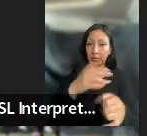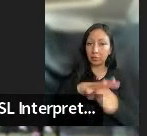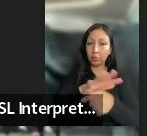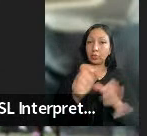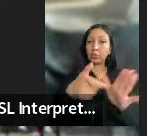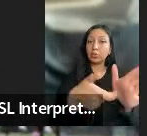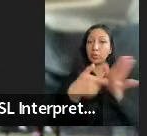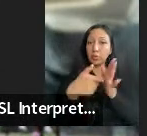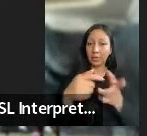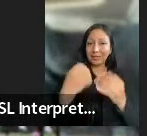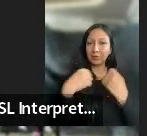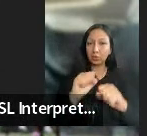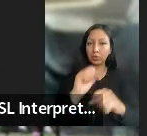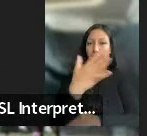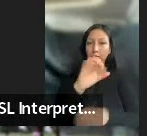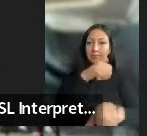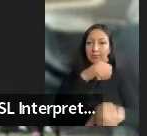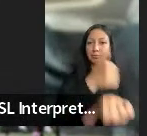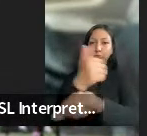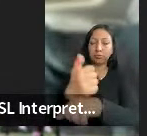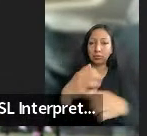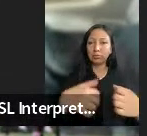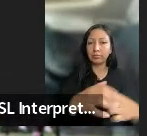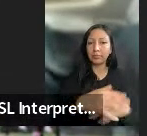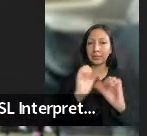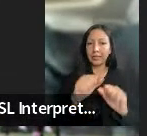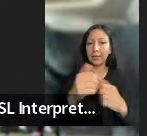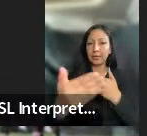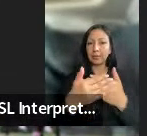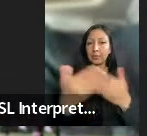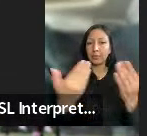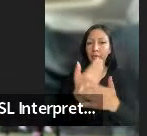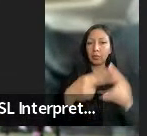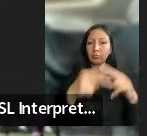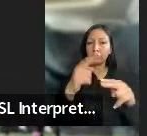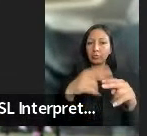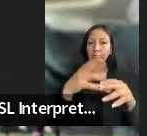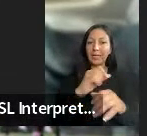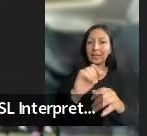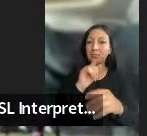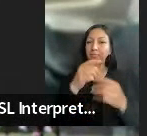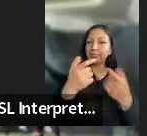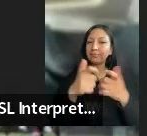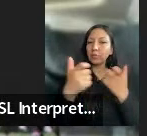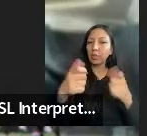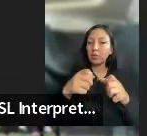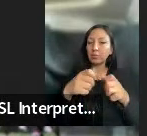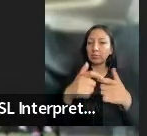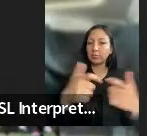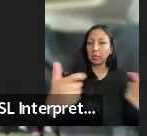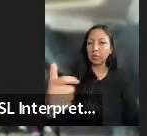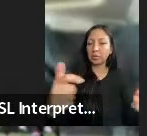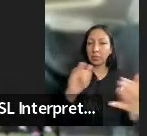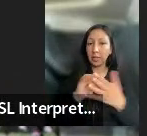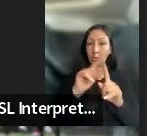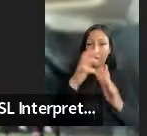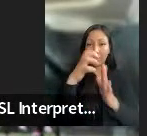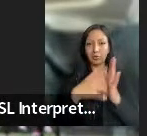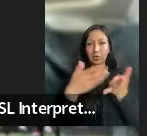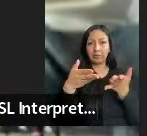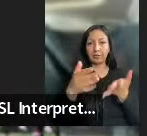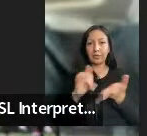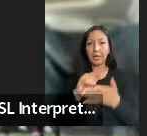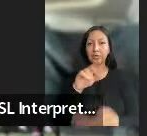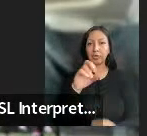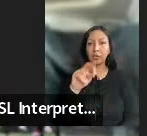requires street trees to be installed alongside new developments as well as enlargements. However, as drafted, the zoning